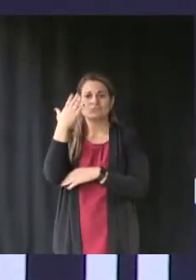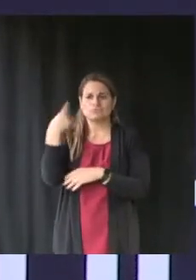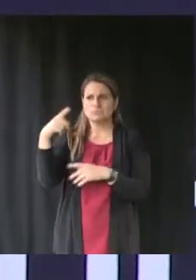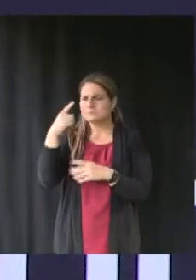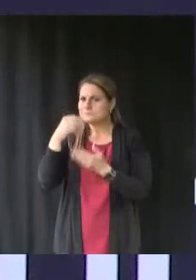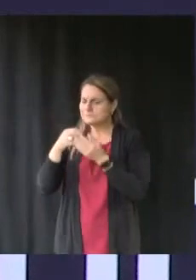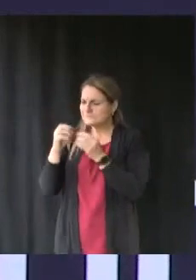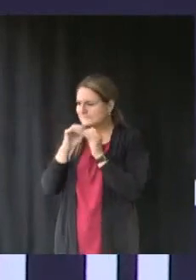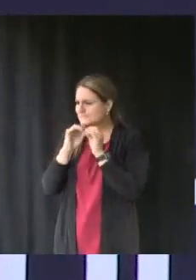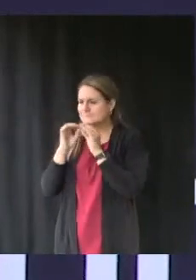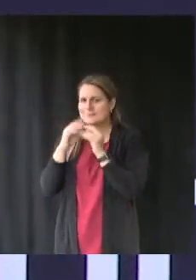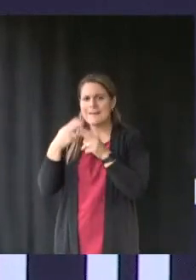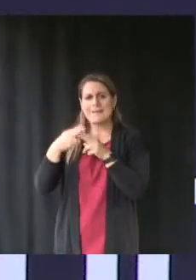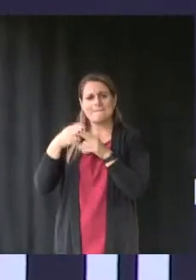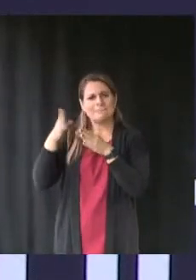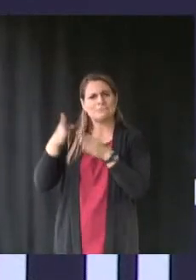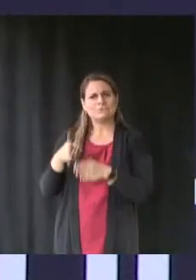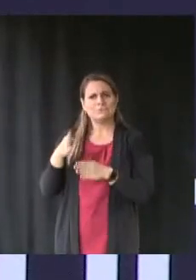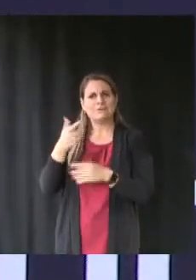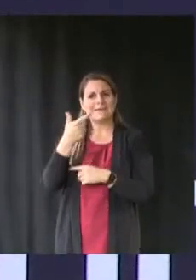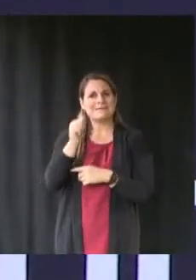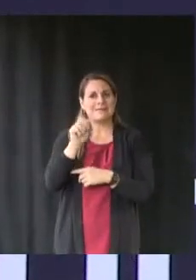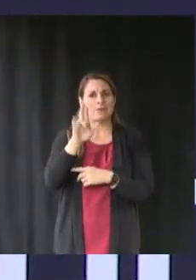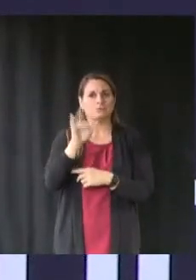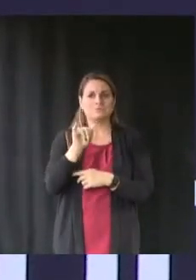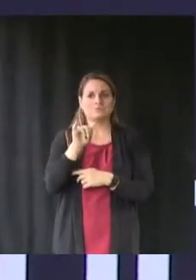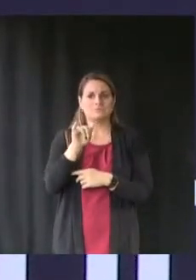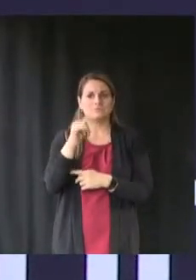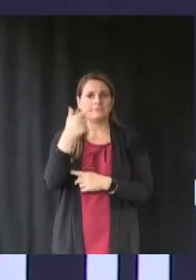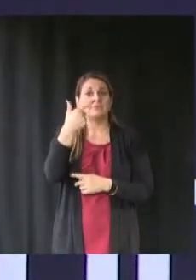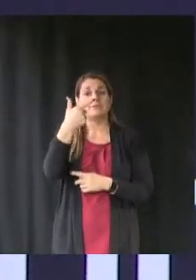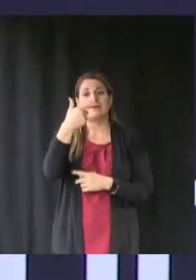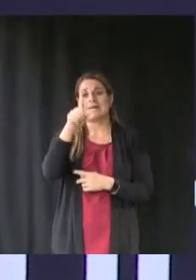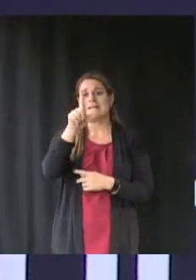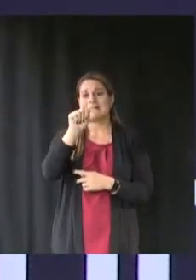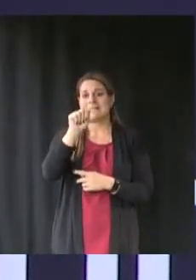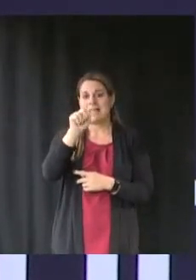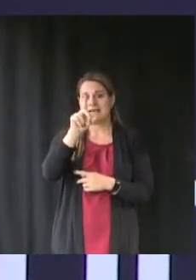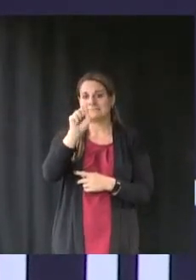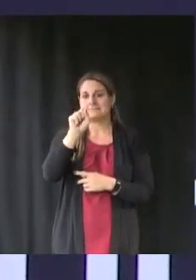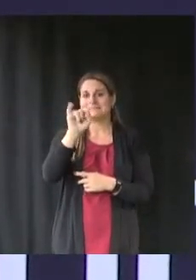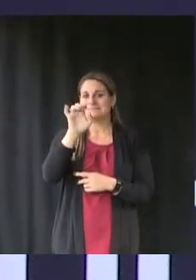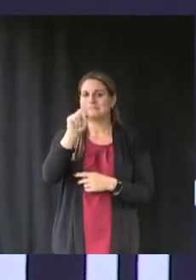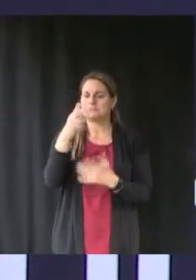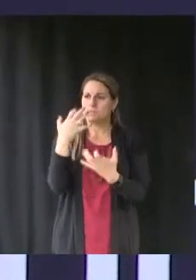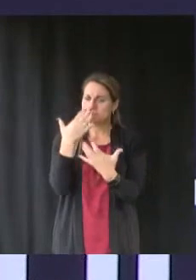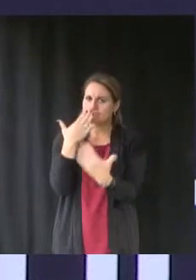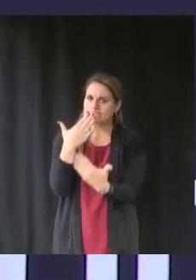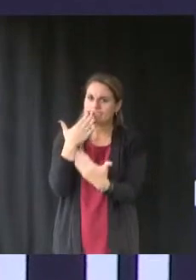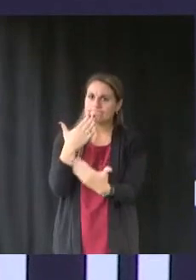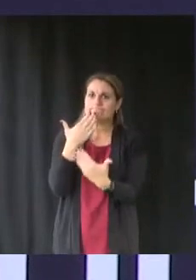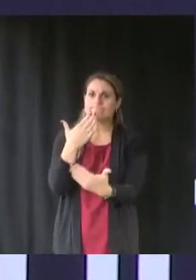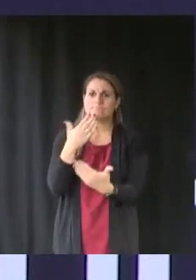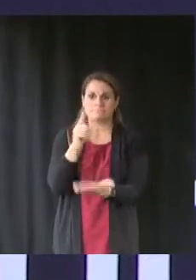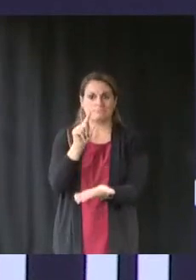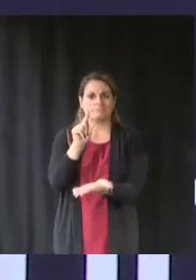Gladstein and Phyllis, thank you both. Everything you've done for UConn already, a UConn grad, giving back to this